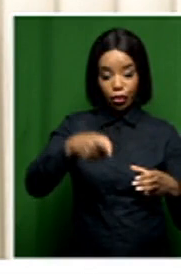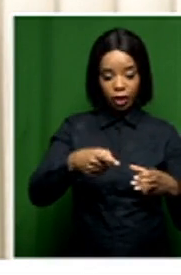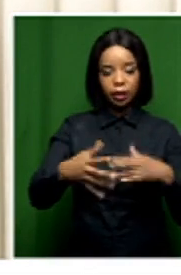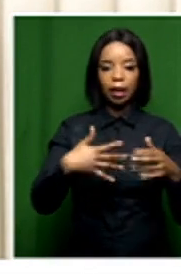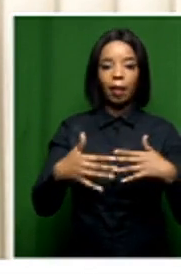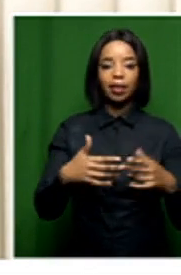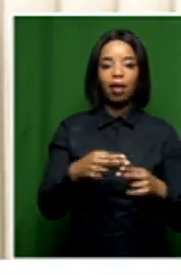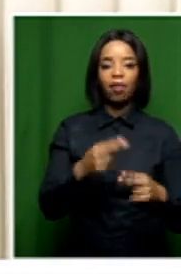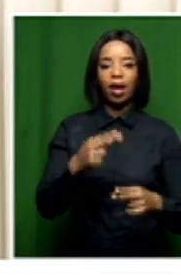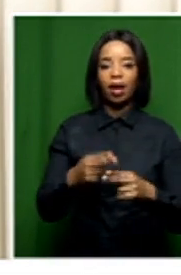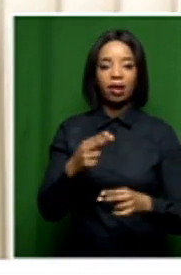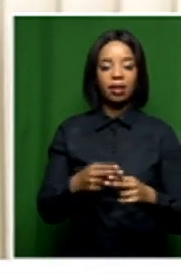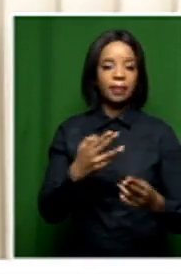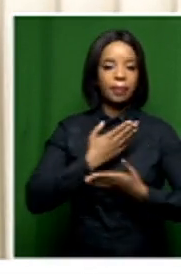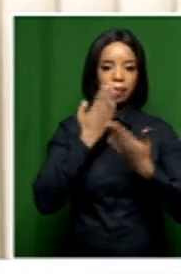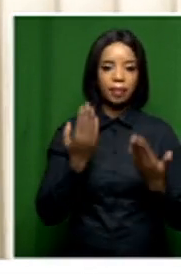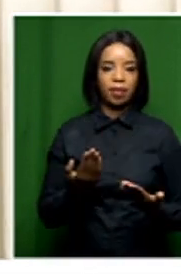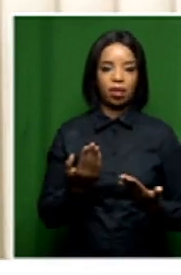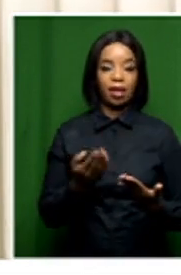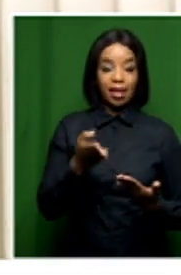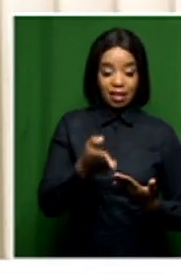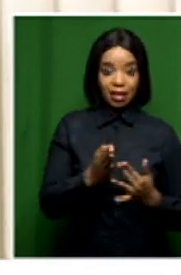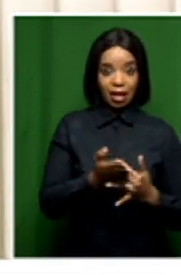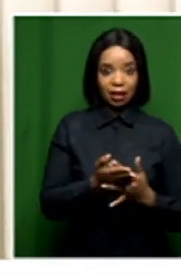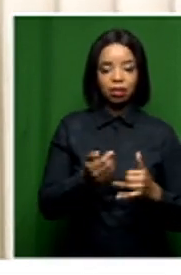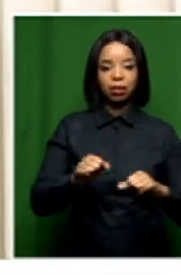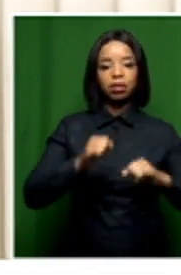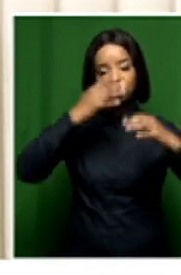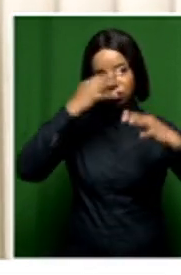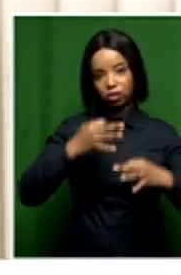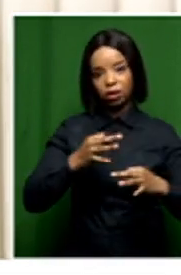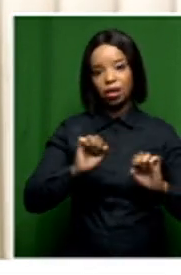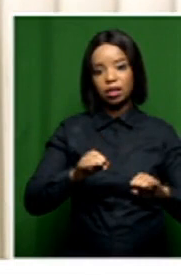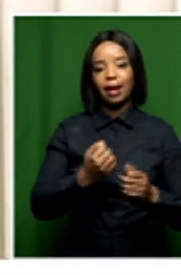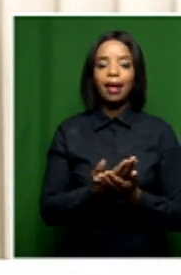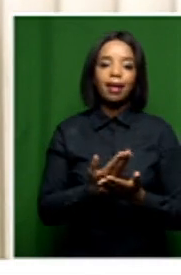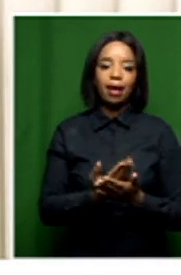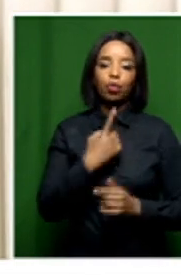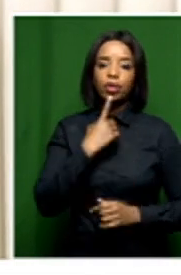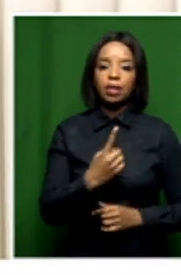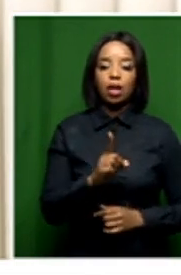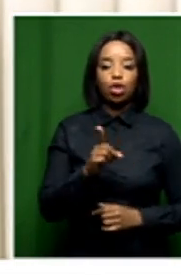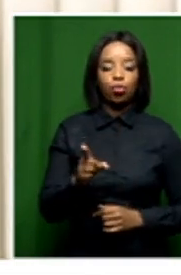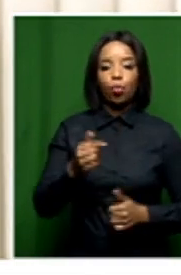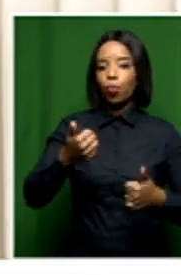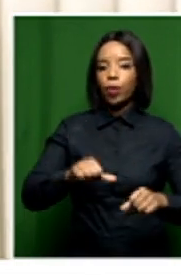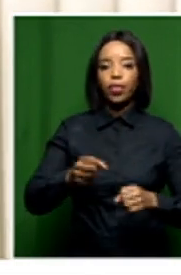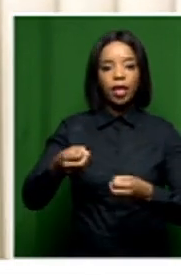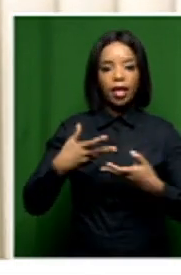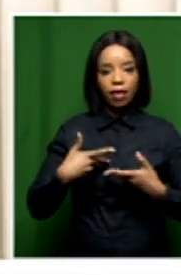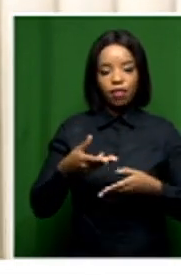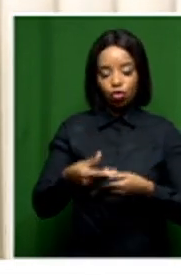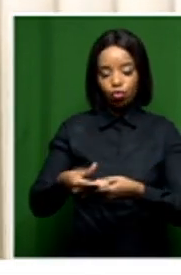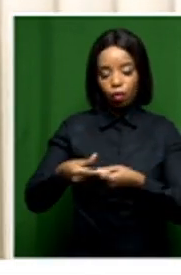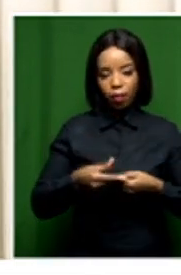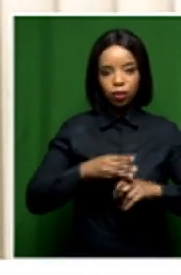finality. In an instance where a ruling would be made where we then say, you have failed to provide the documents stipulated in time, hence we can't